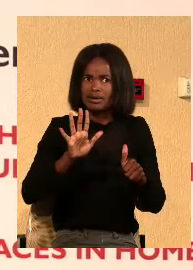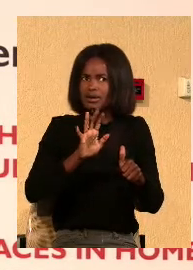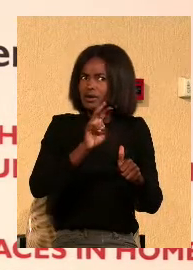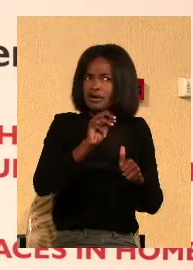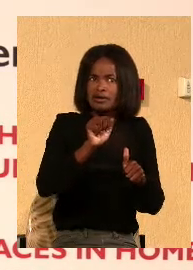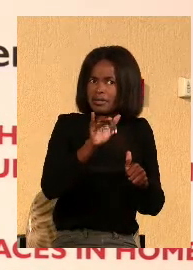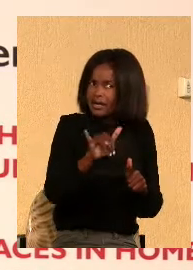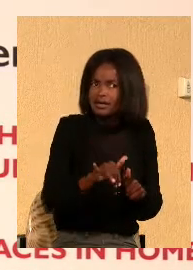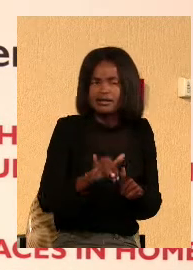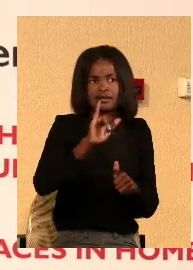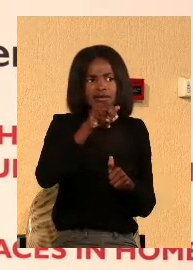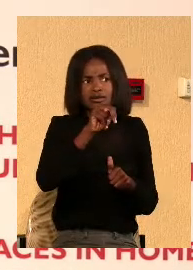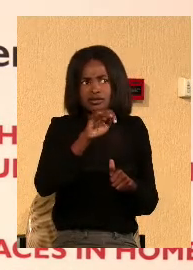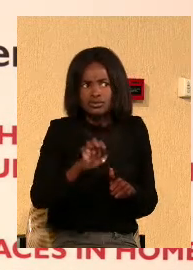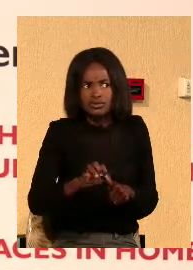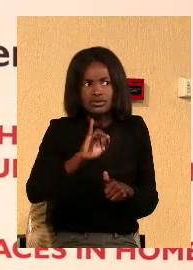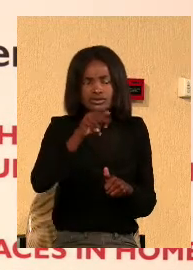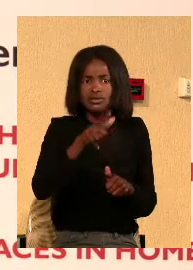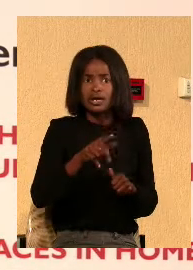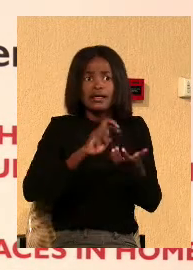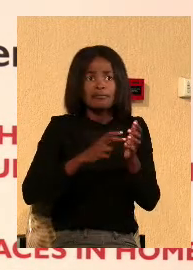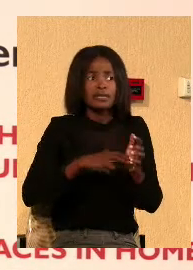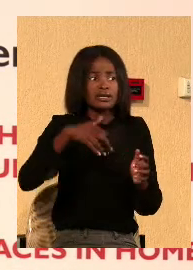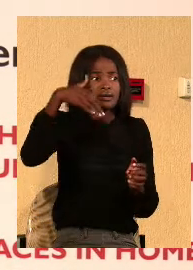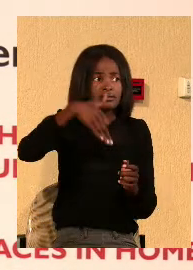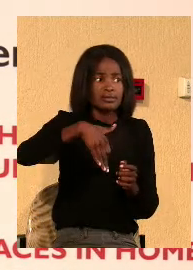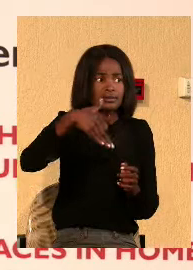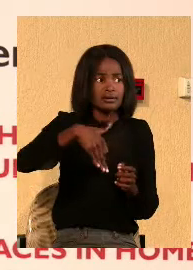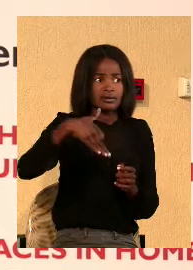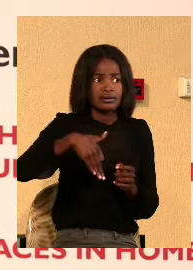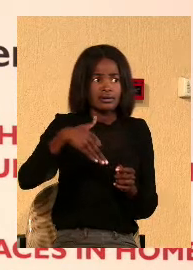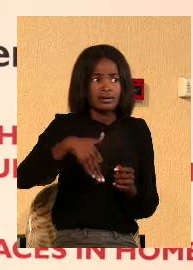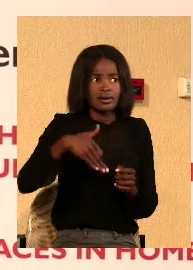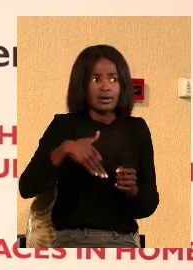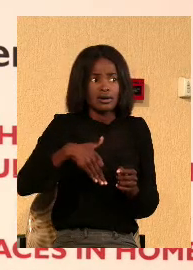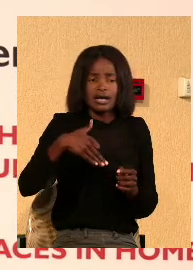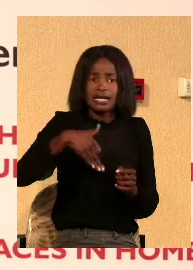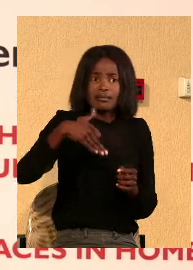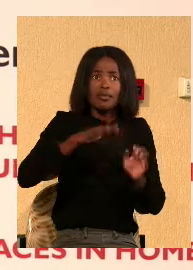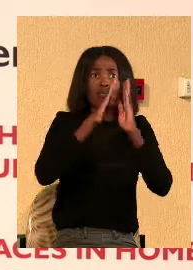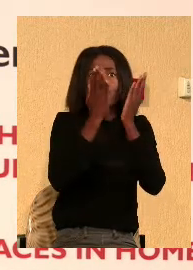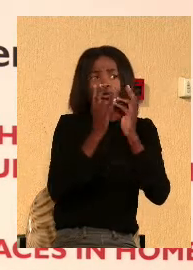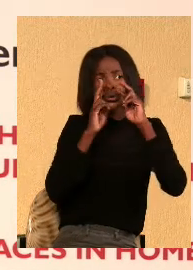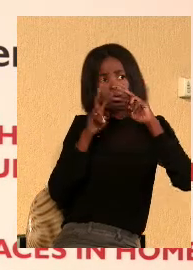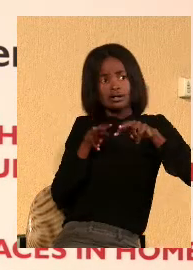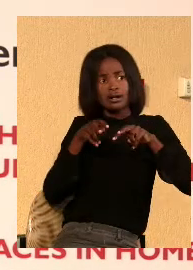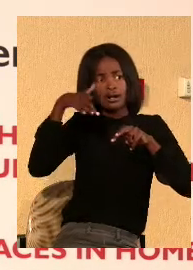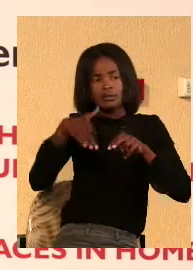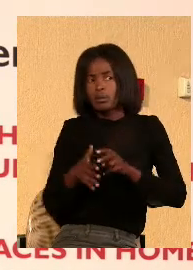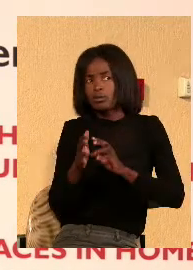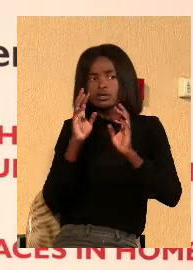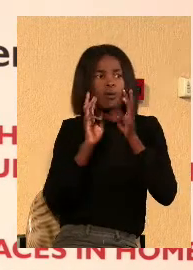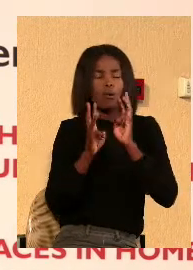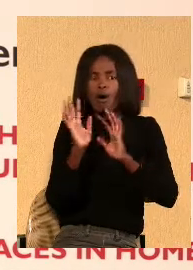unique, because we are basically on top of the world. If you look at the graphs, we are one of the best doing country, as much as we